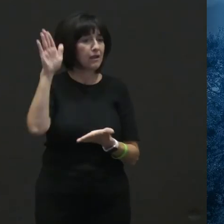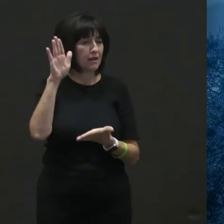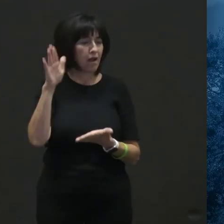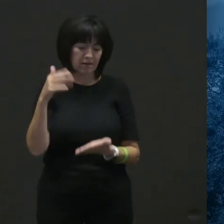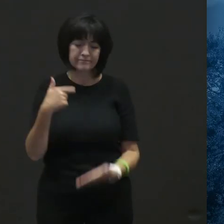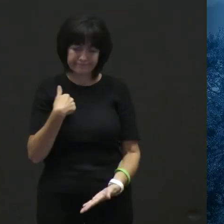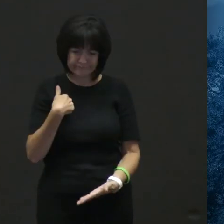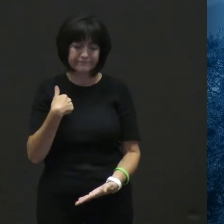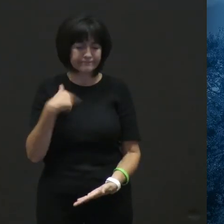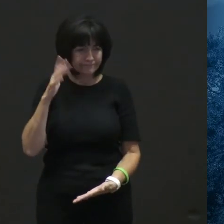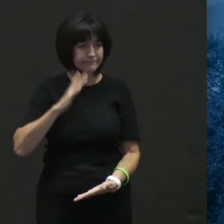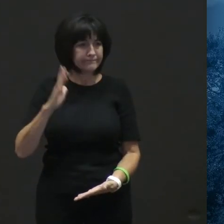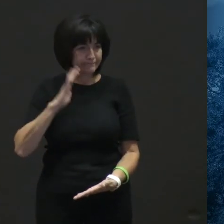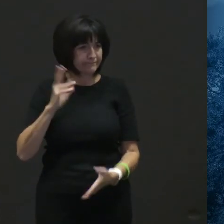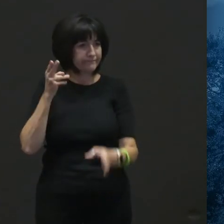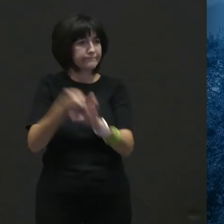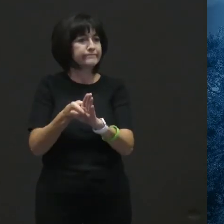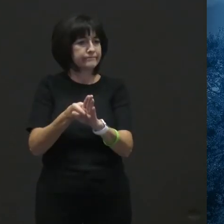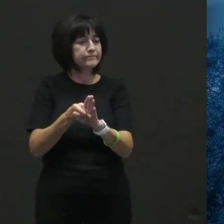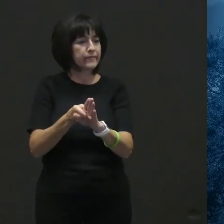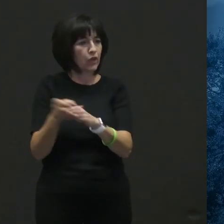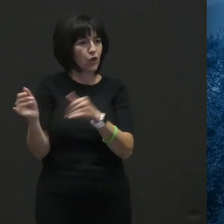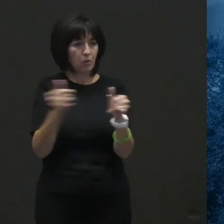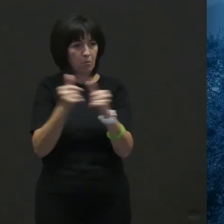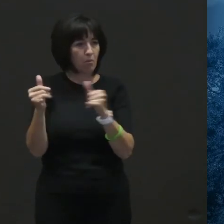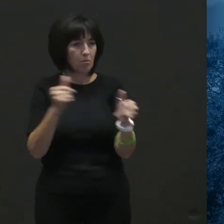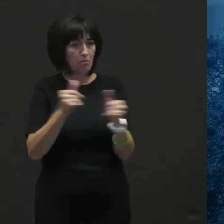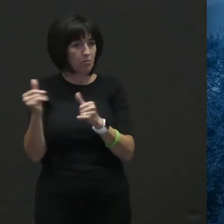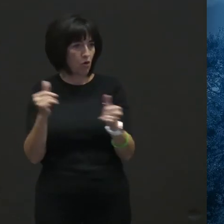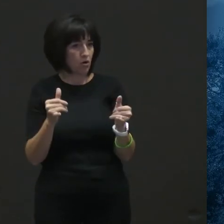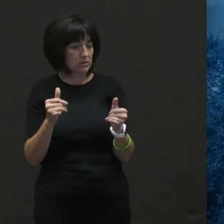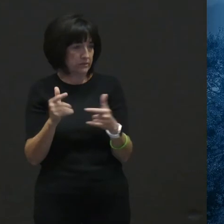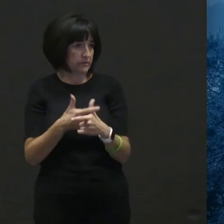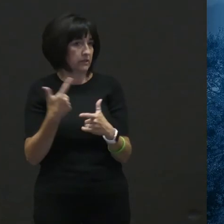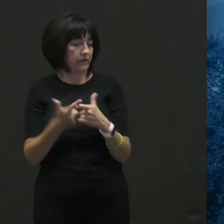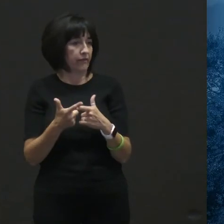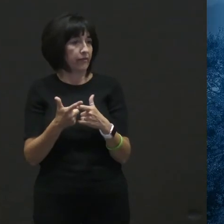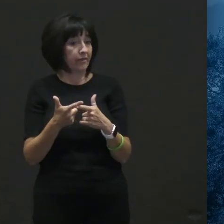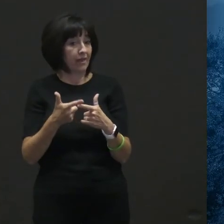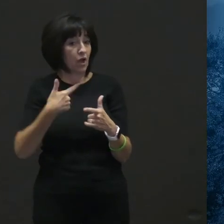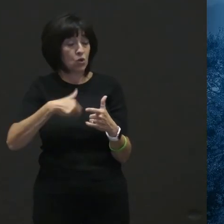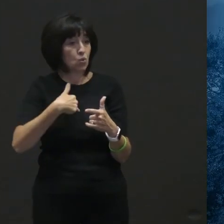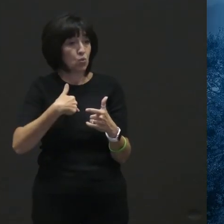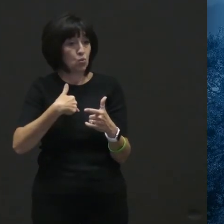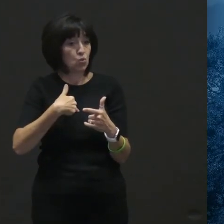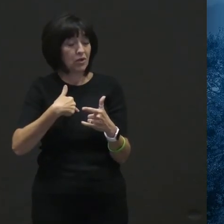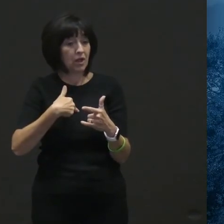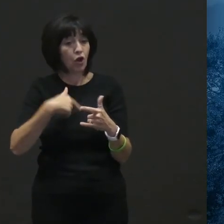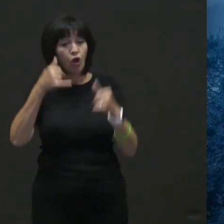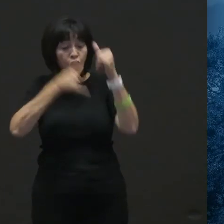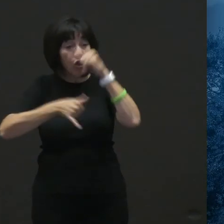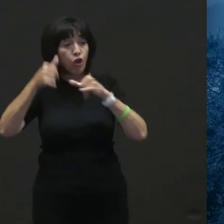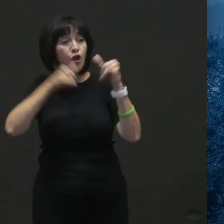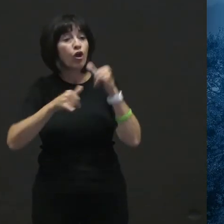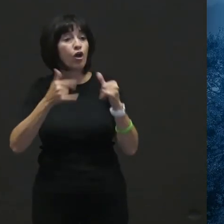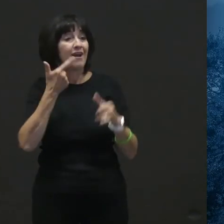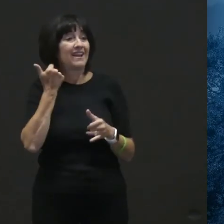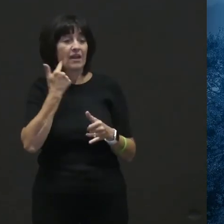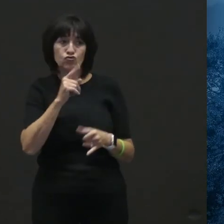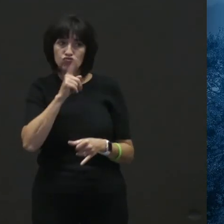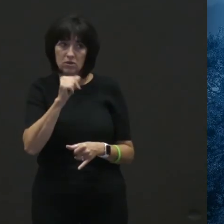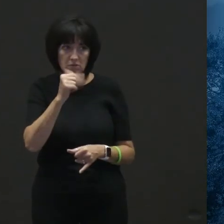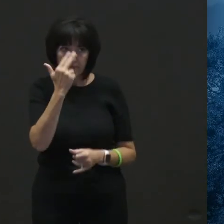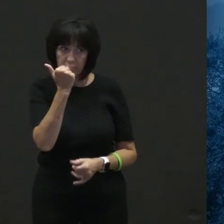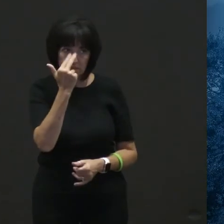that as well, and kind of made a joke of it. It's not funny, and it really is